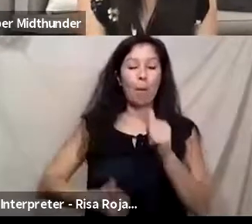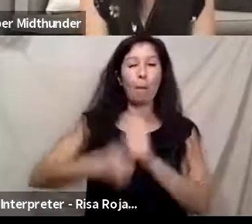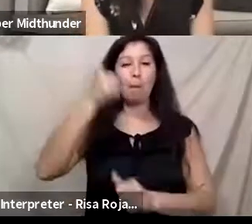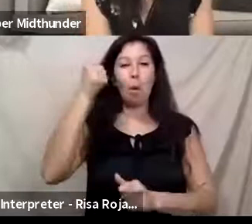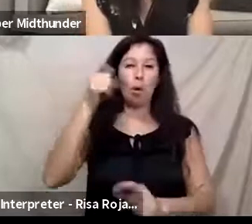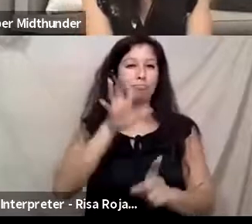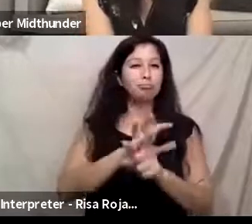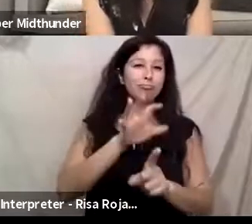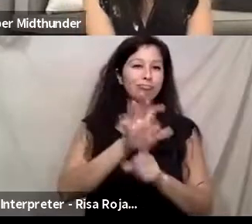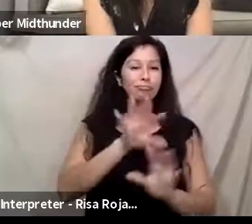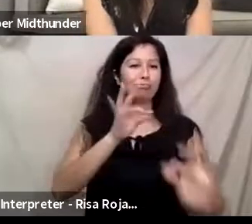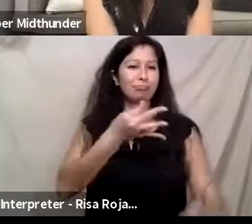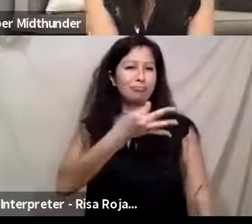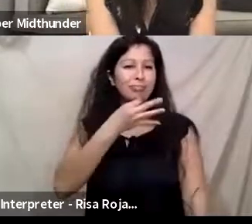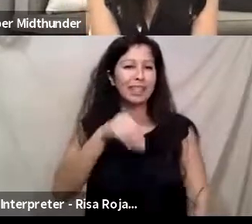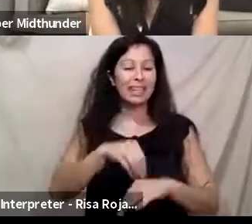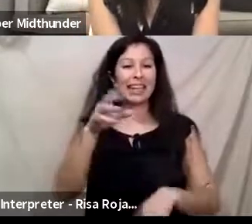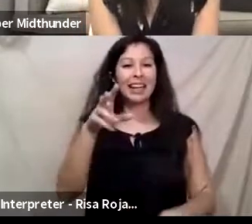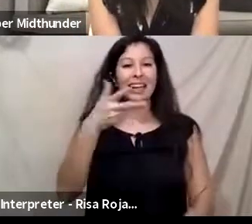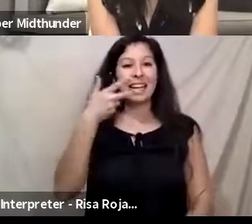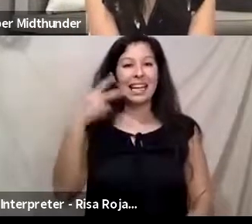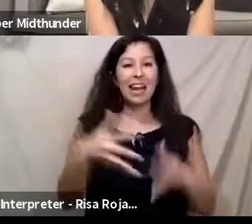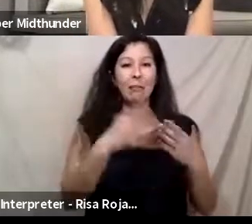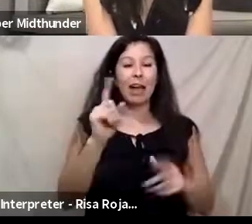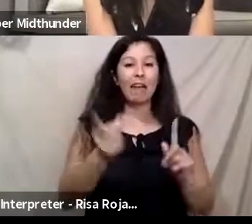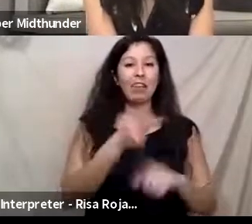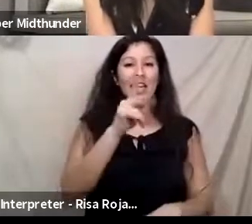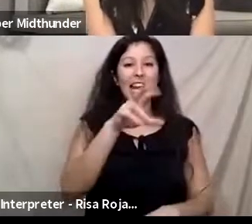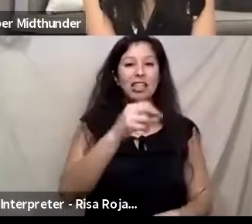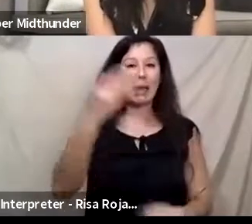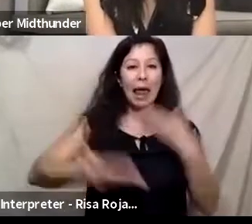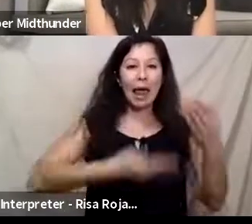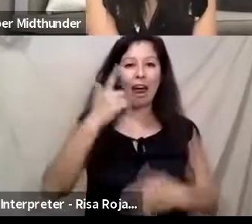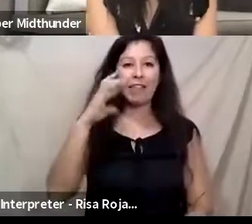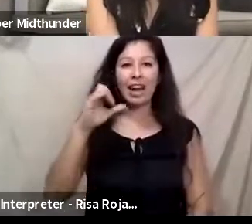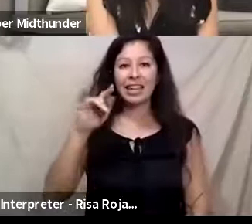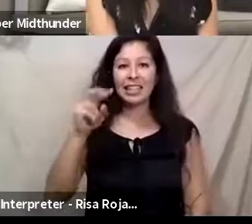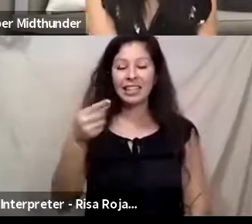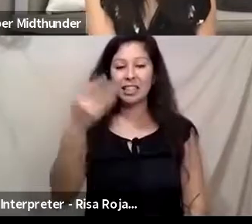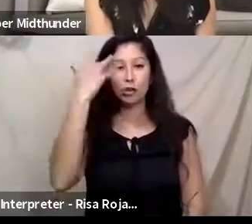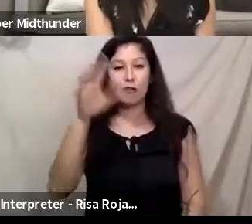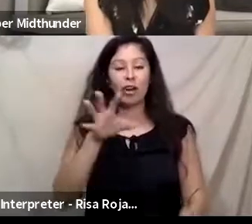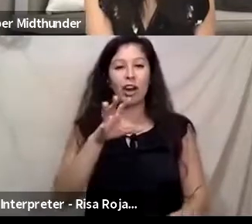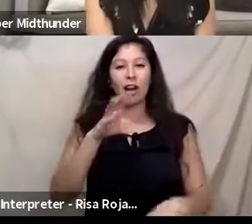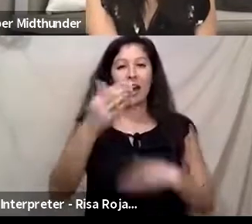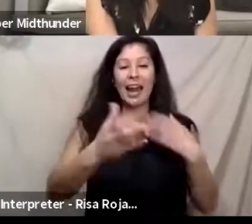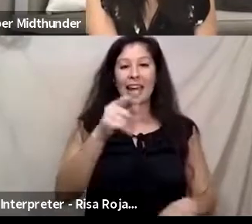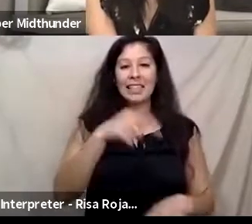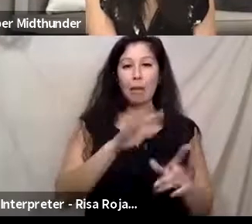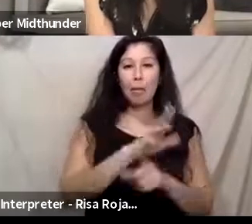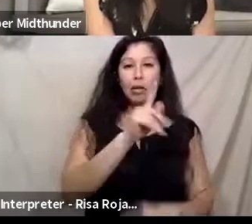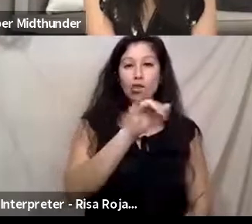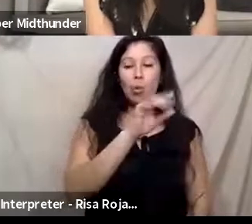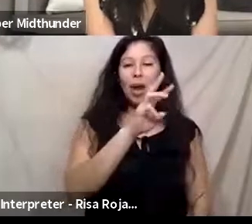foremost experts in Native American and First Nations casting. She is known for her casting in the popular Twilight series,